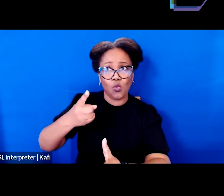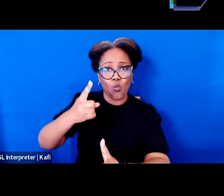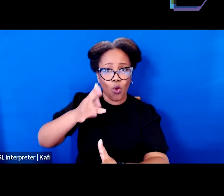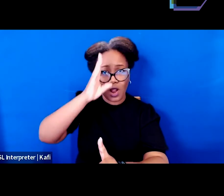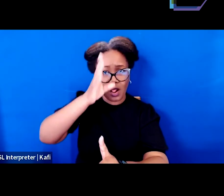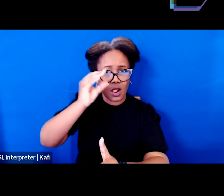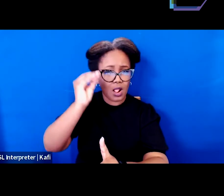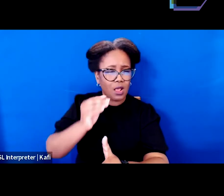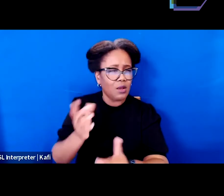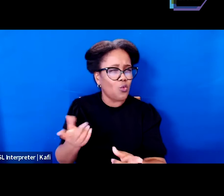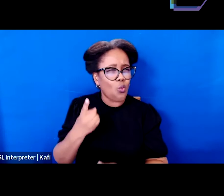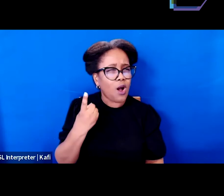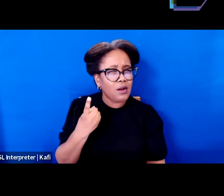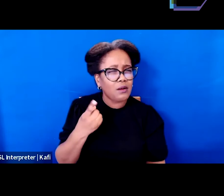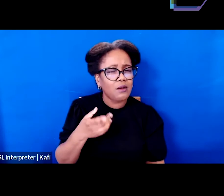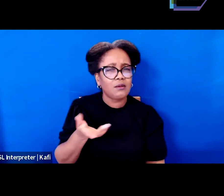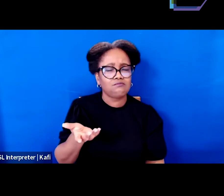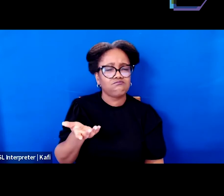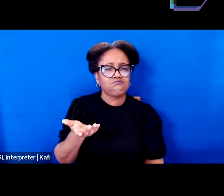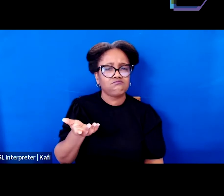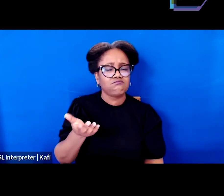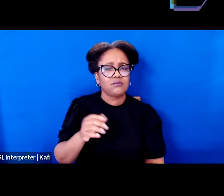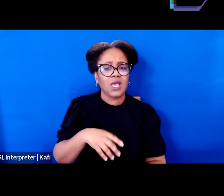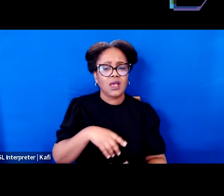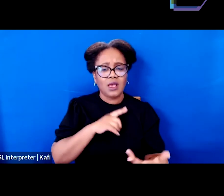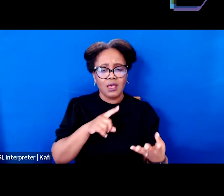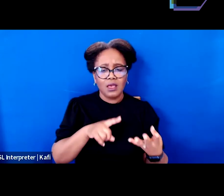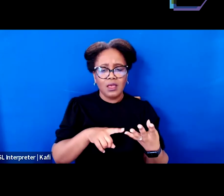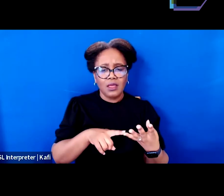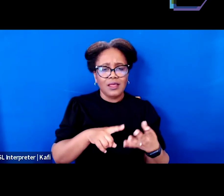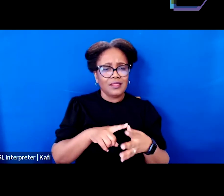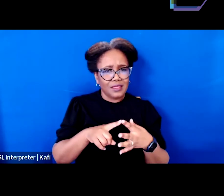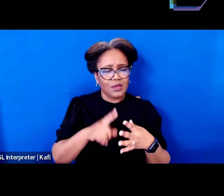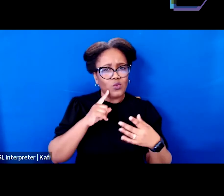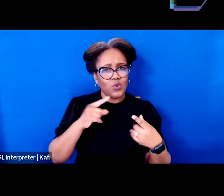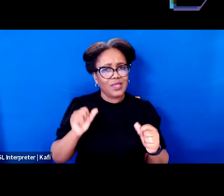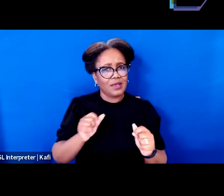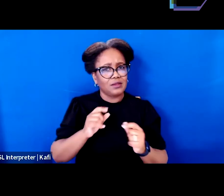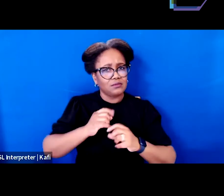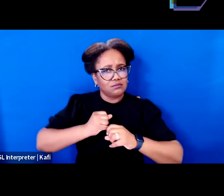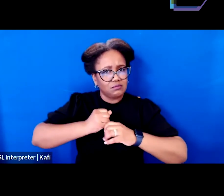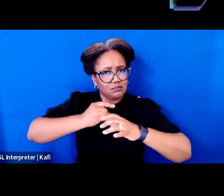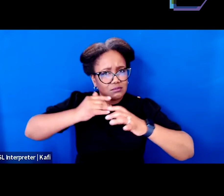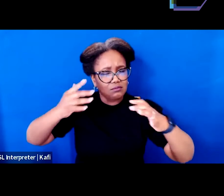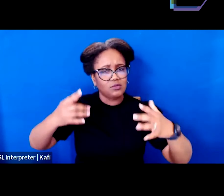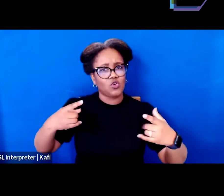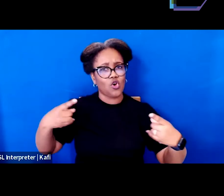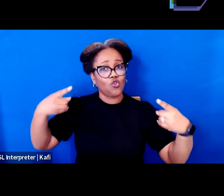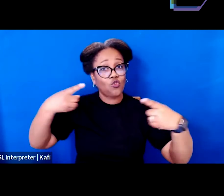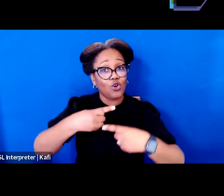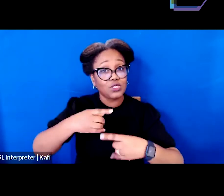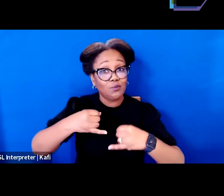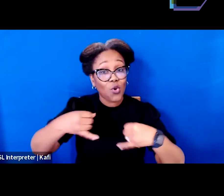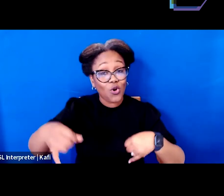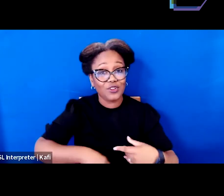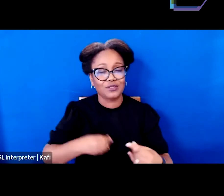other parts of the country. And so I join with each and every one of you today who is seeking a kind of